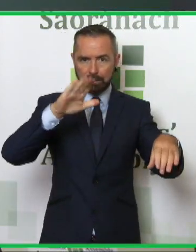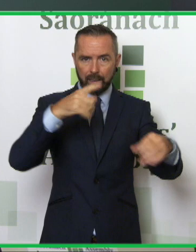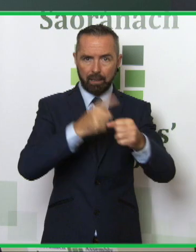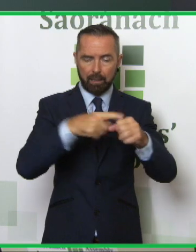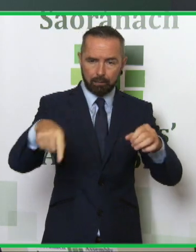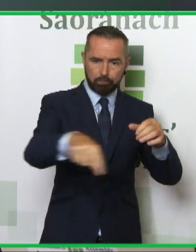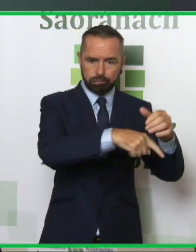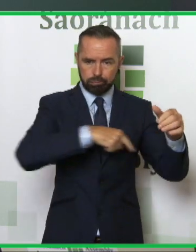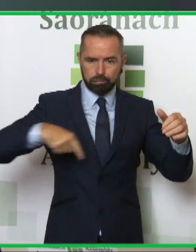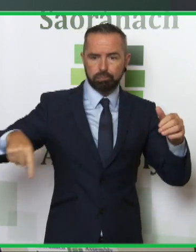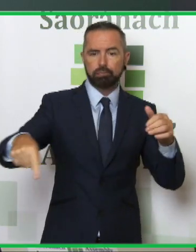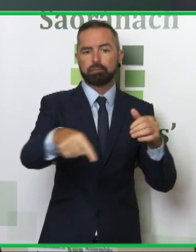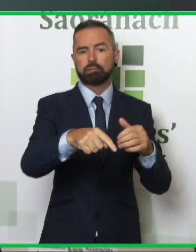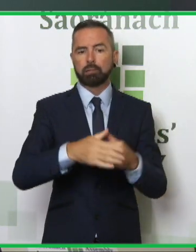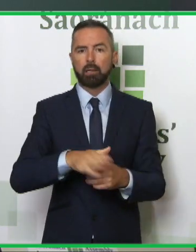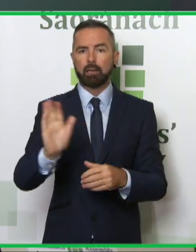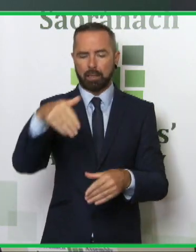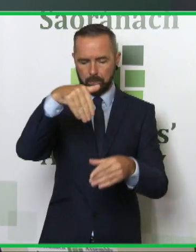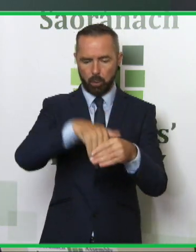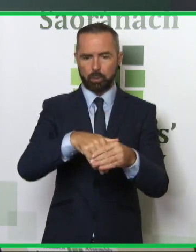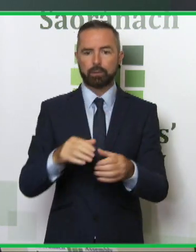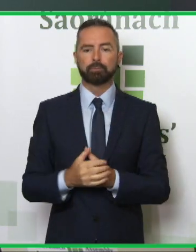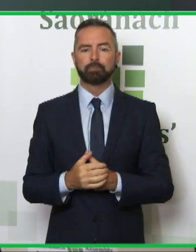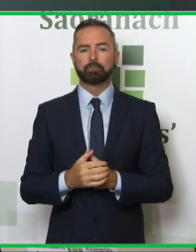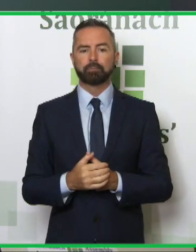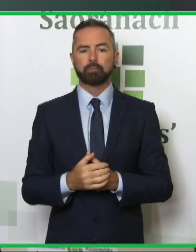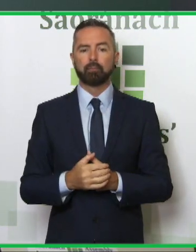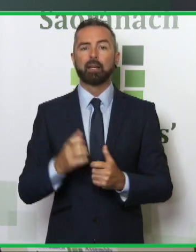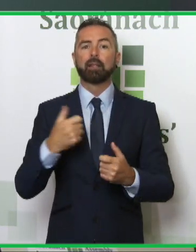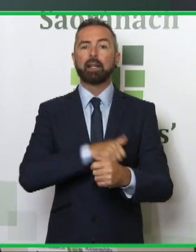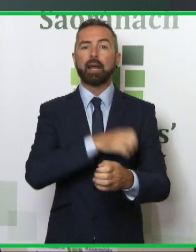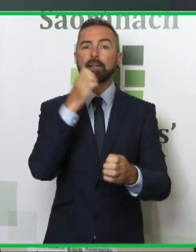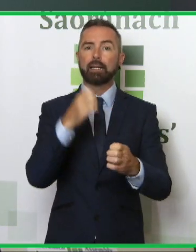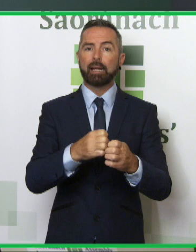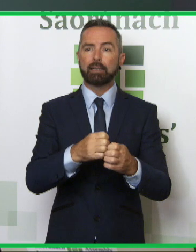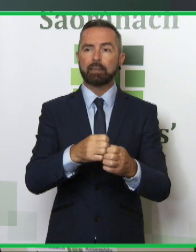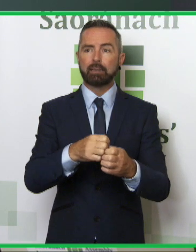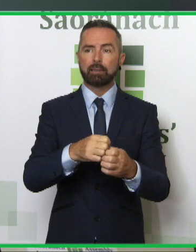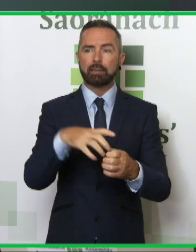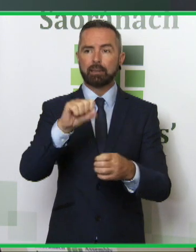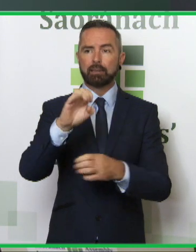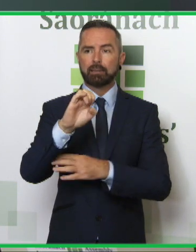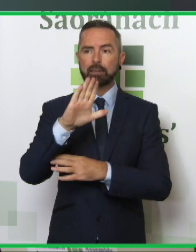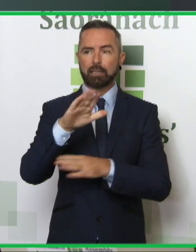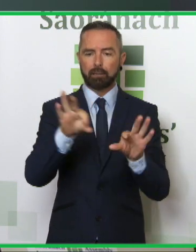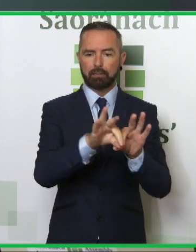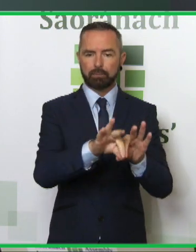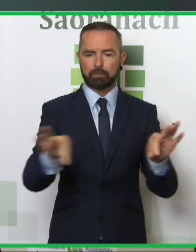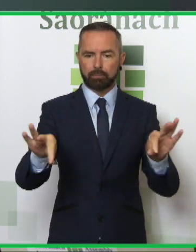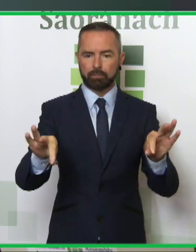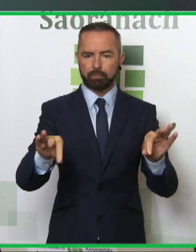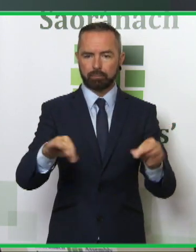leave unsealed for the moment so you can post your ballot papers. We'll then seal that at the end, bring the ballots into the back room. And in this